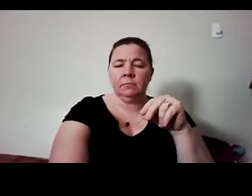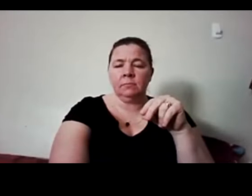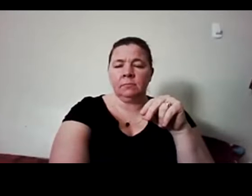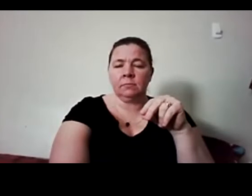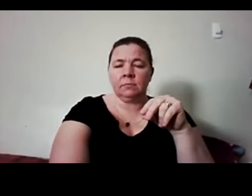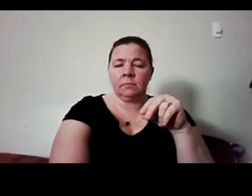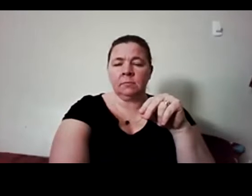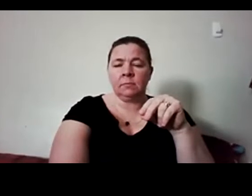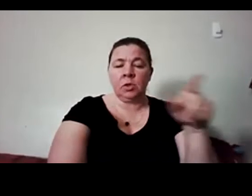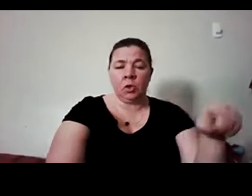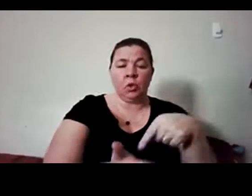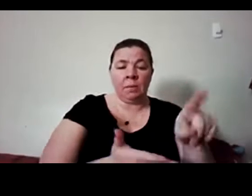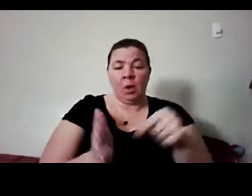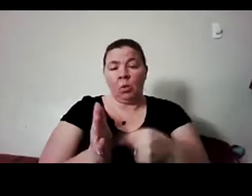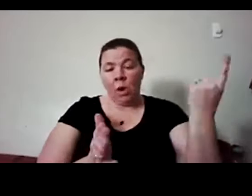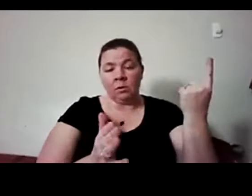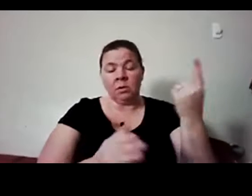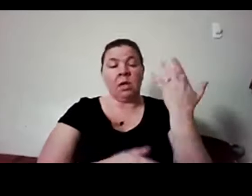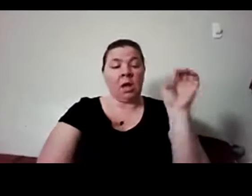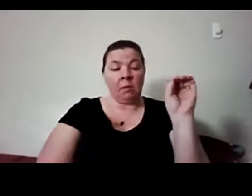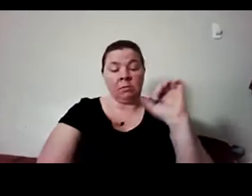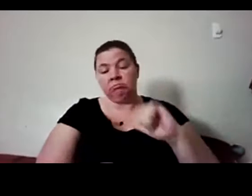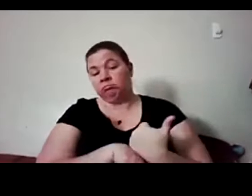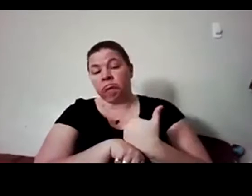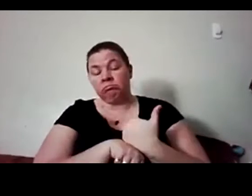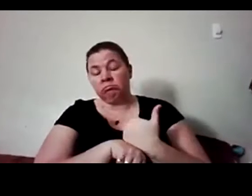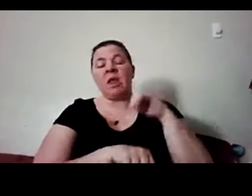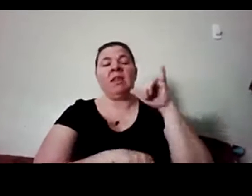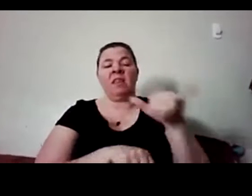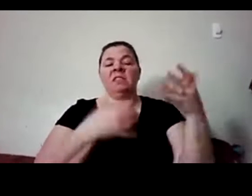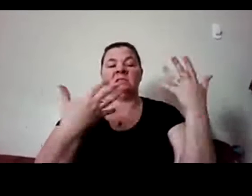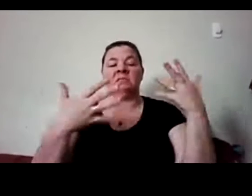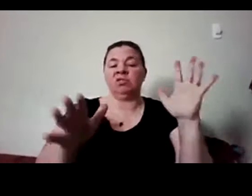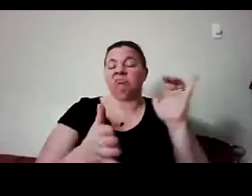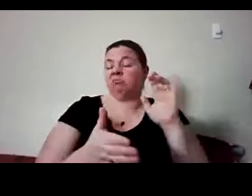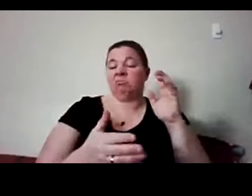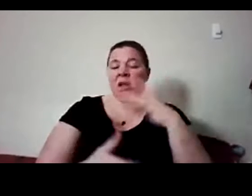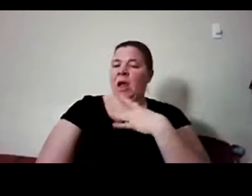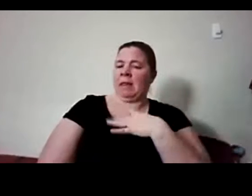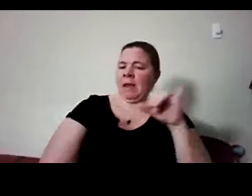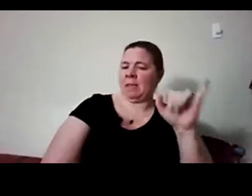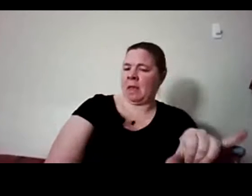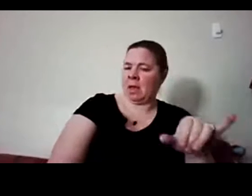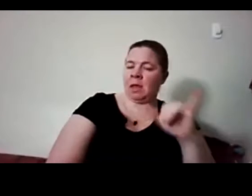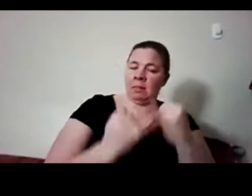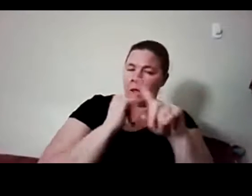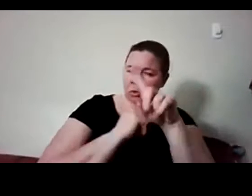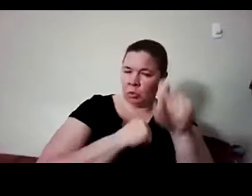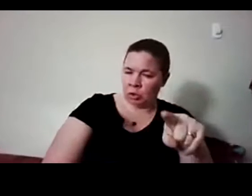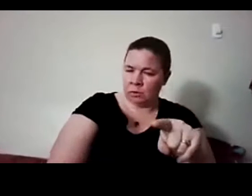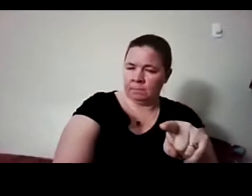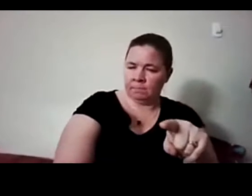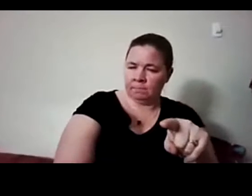this company launching, that's it. You're done. I like that. Okay. And I said, well, let's go to the last question. Of course, not the